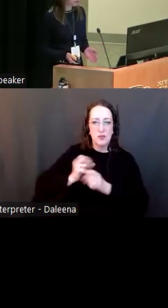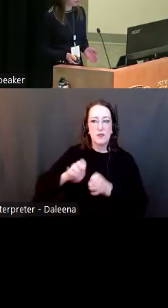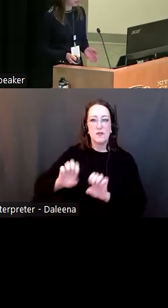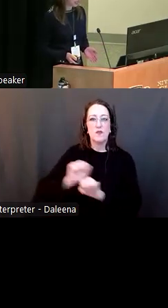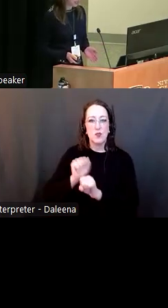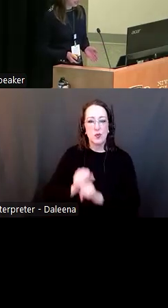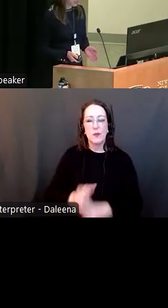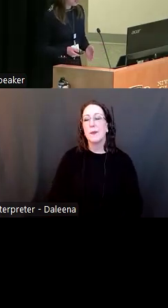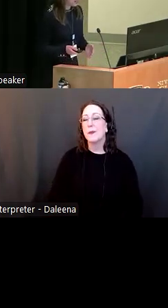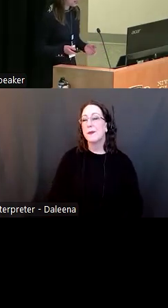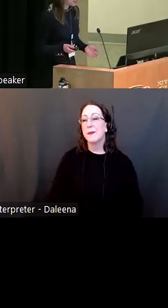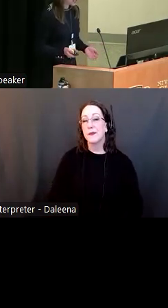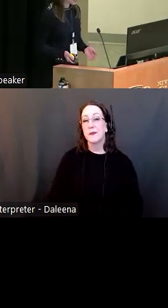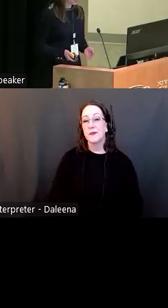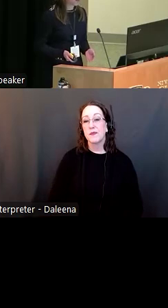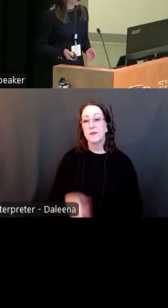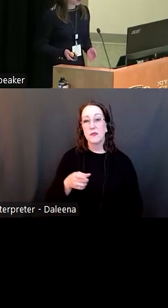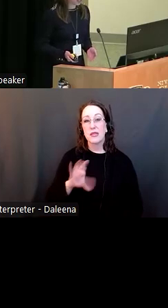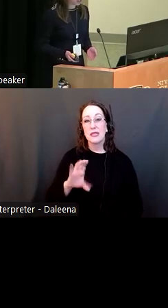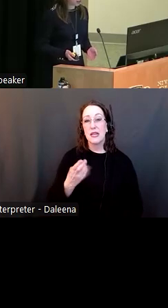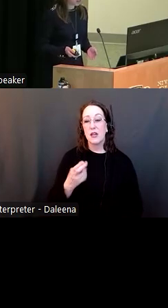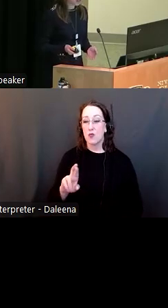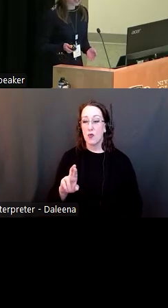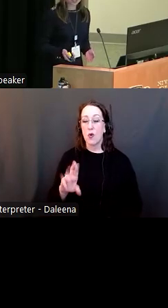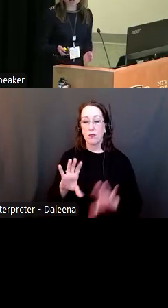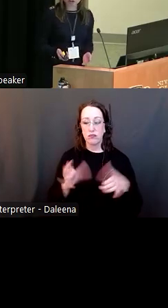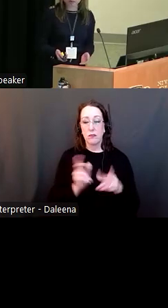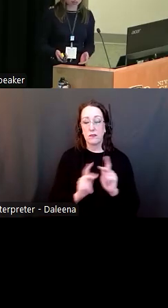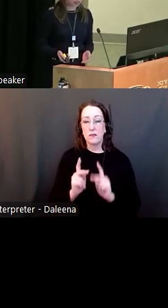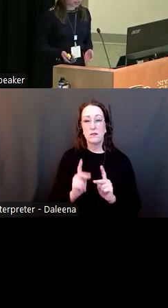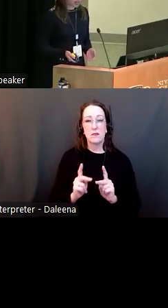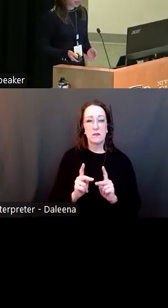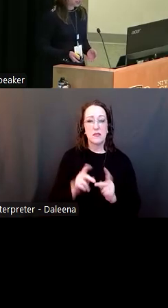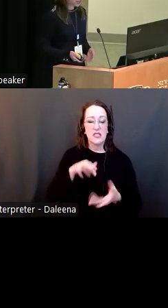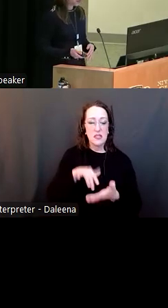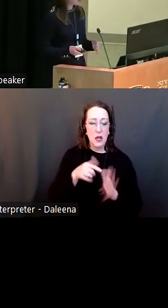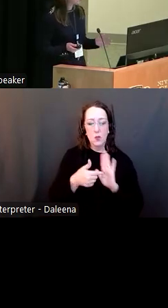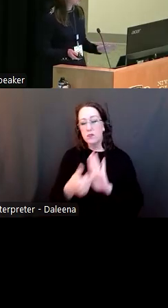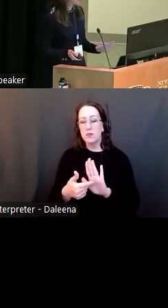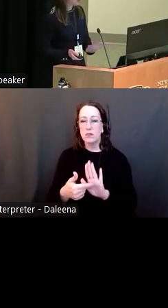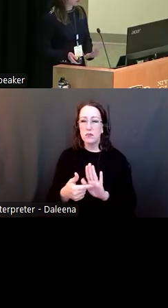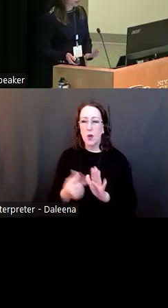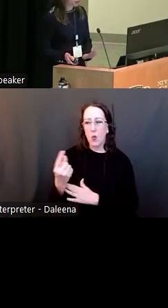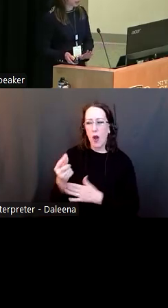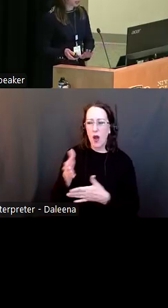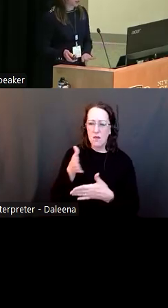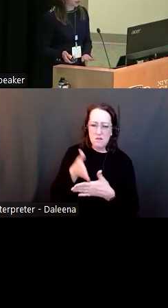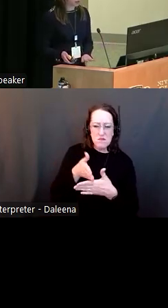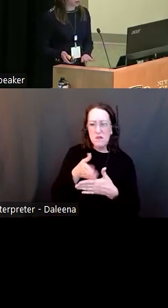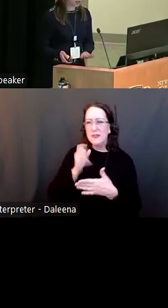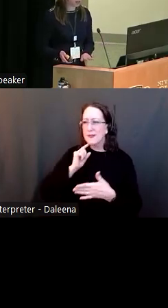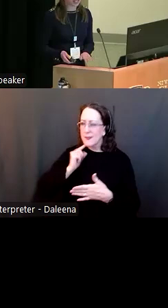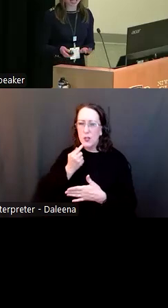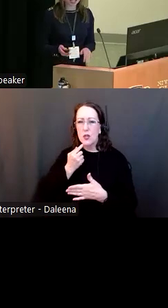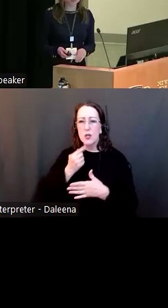In this CHR population, studies document at least one moderate to severe negative